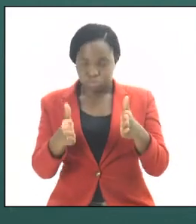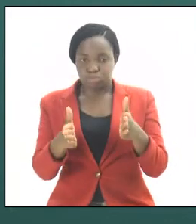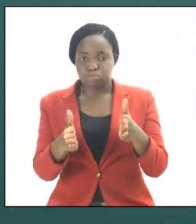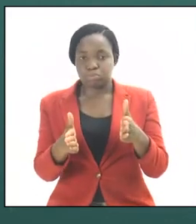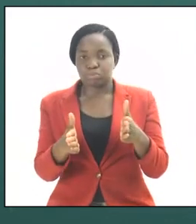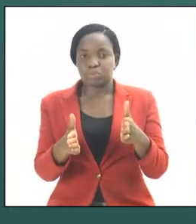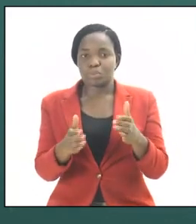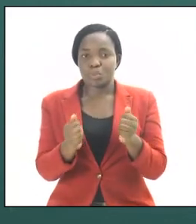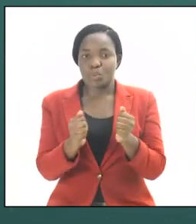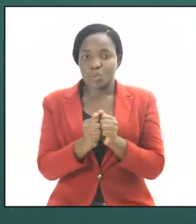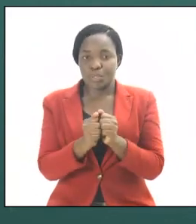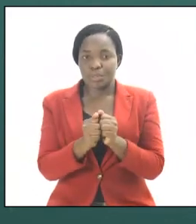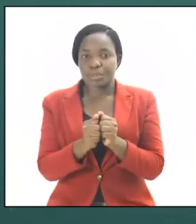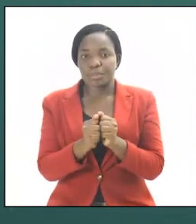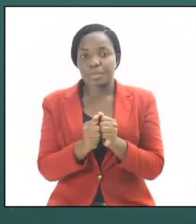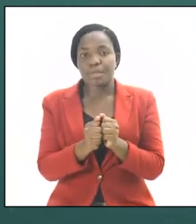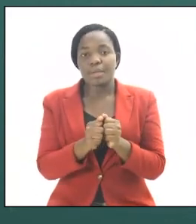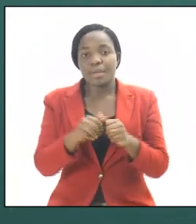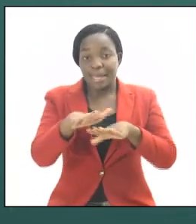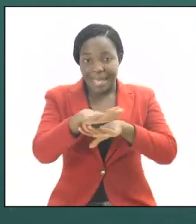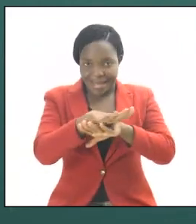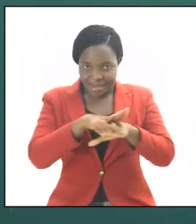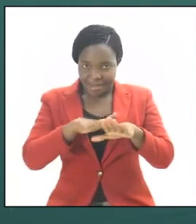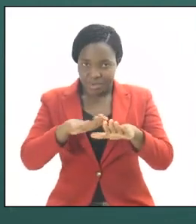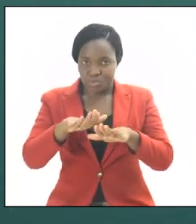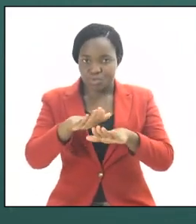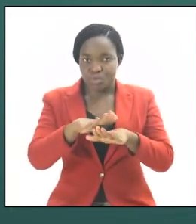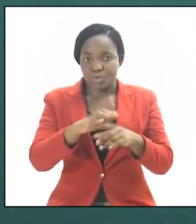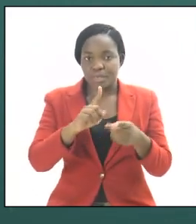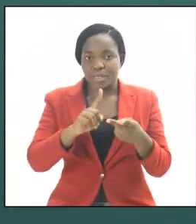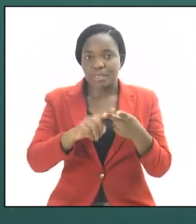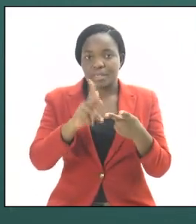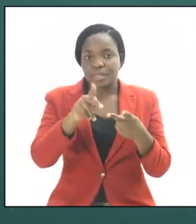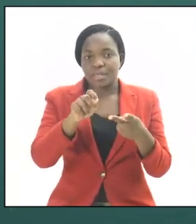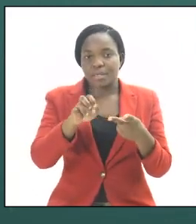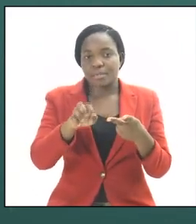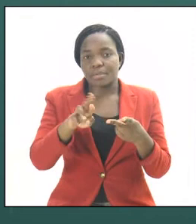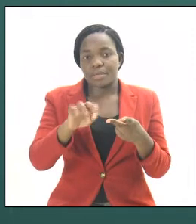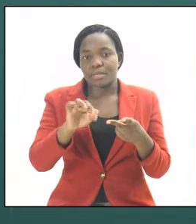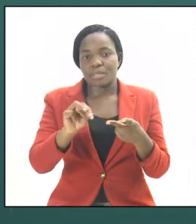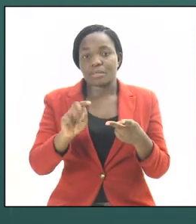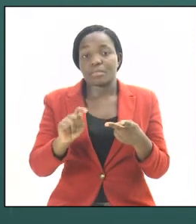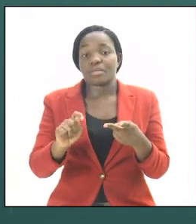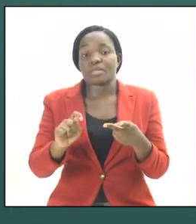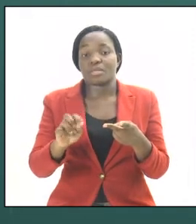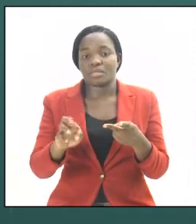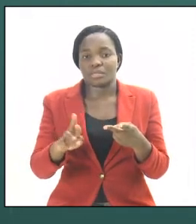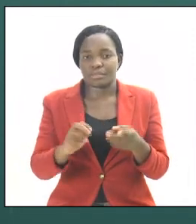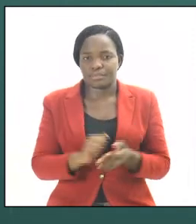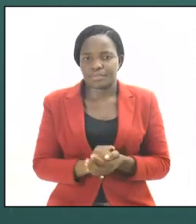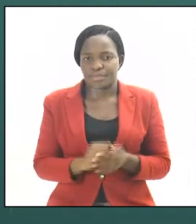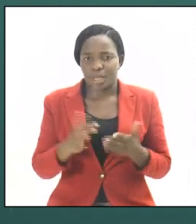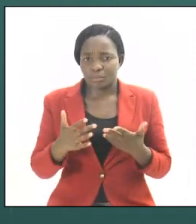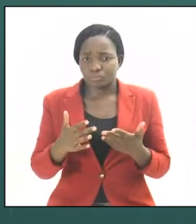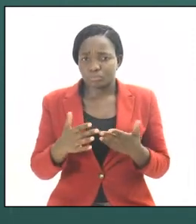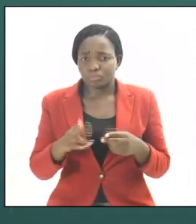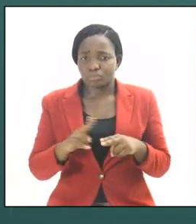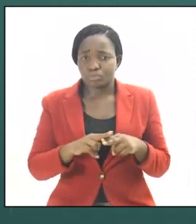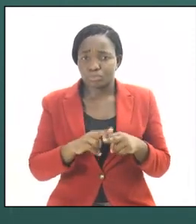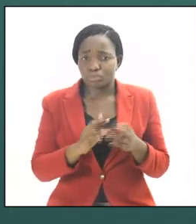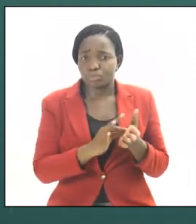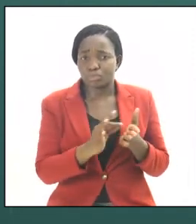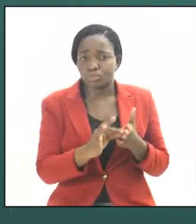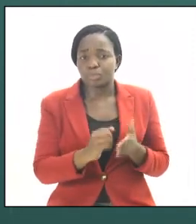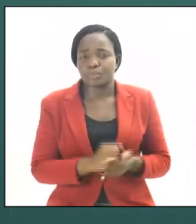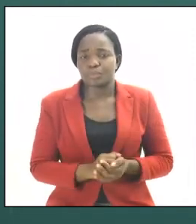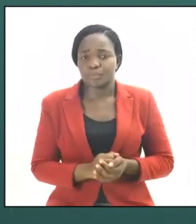with perimeter and area, how to calculate the values using formulae, and doing those